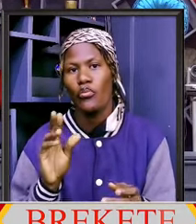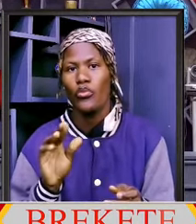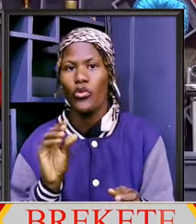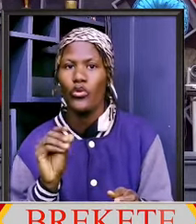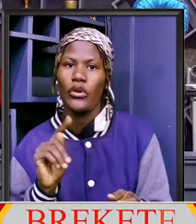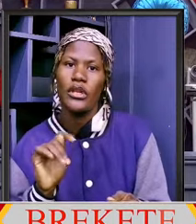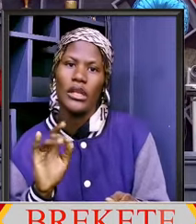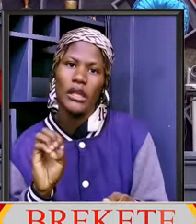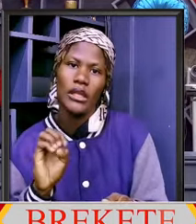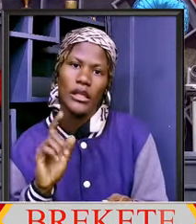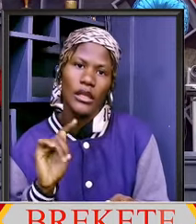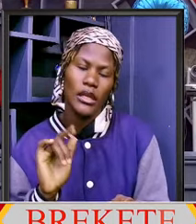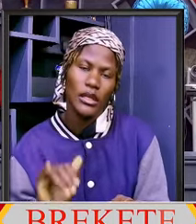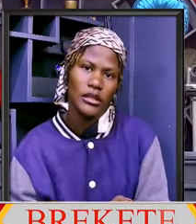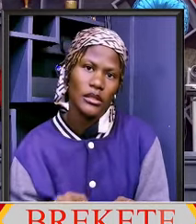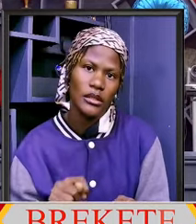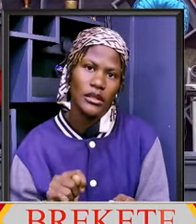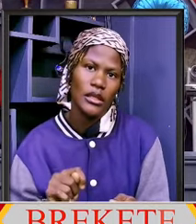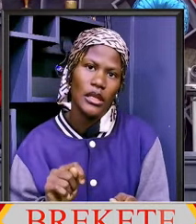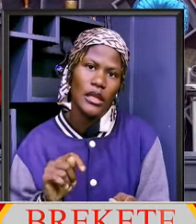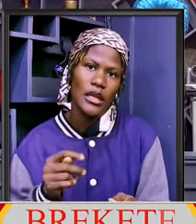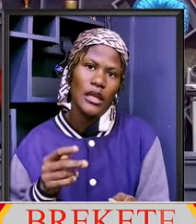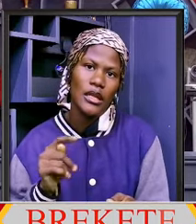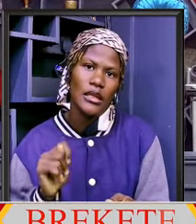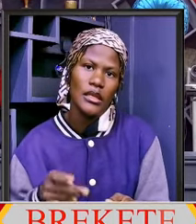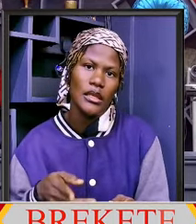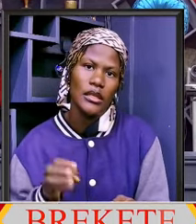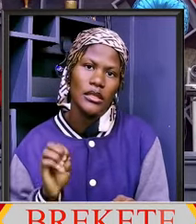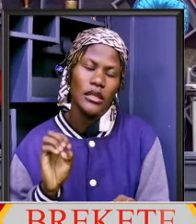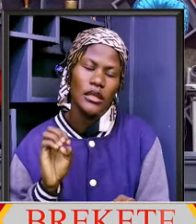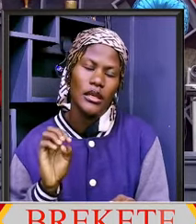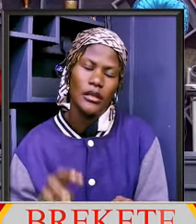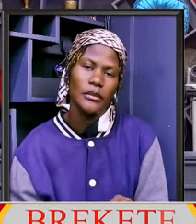minority. Majority of our leaders know good.